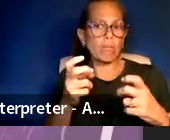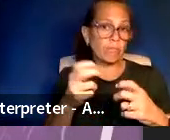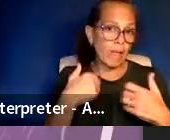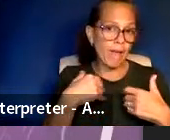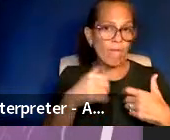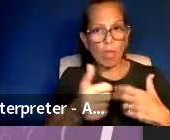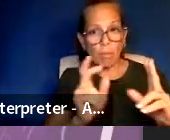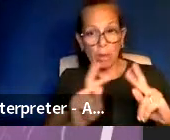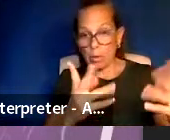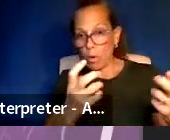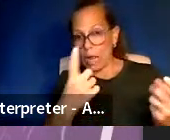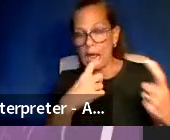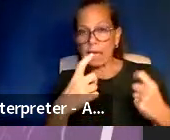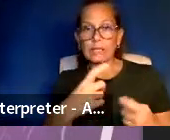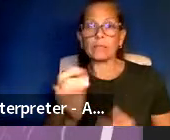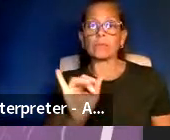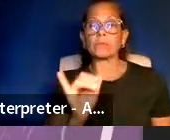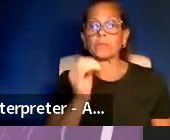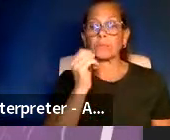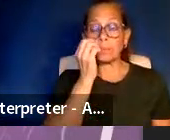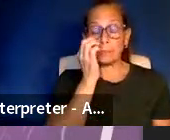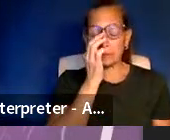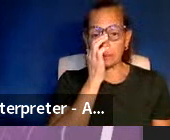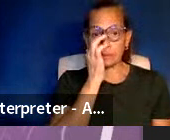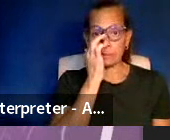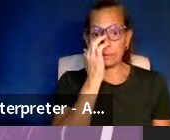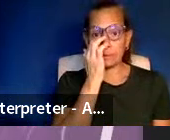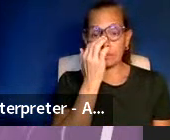participants asking questions here. Thank you, Michael.